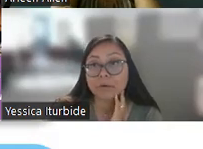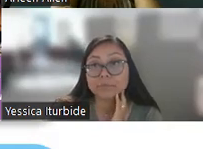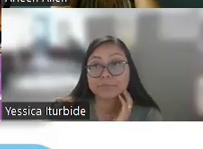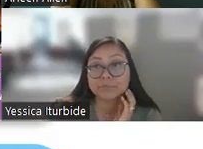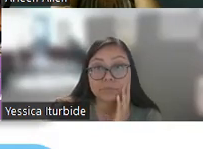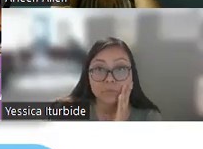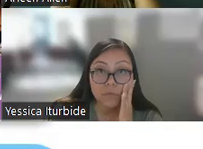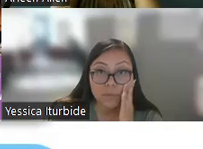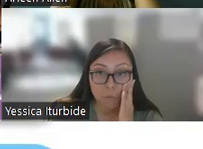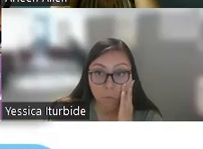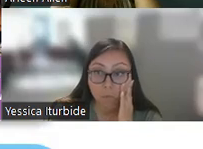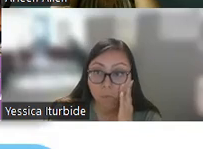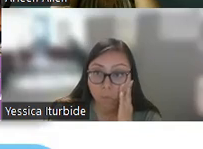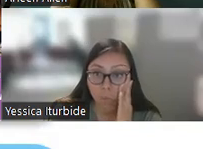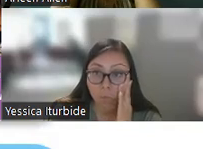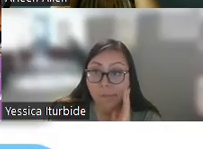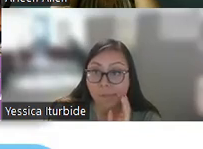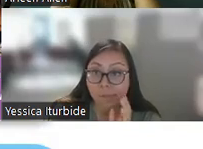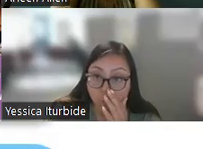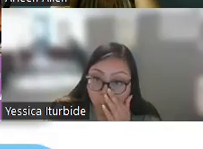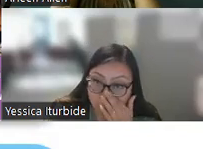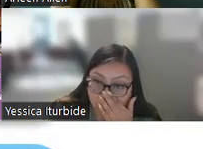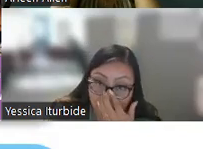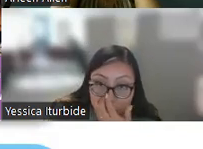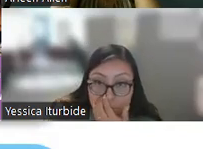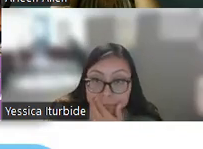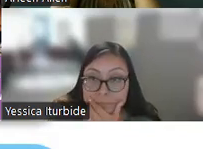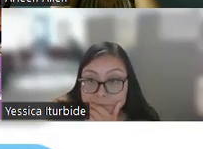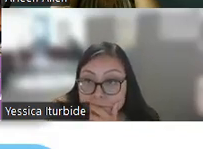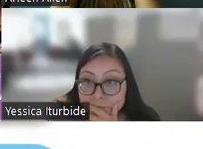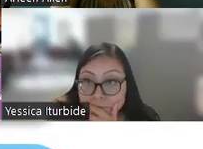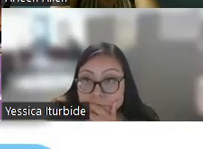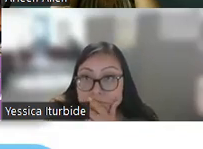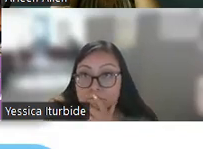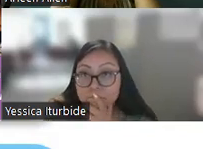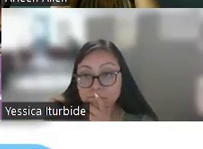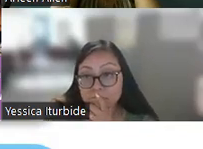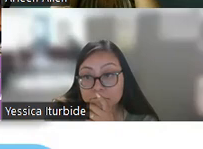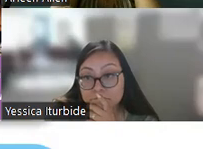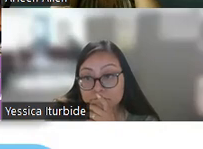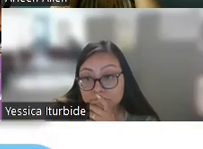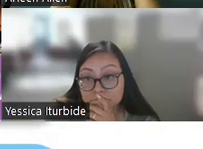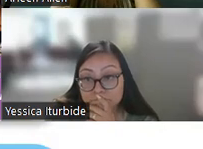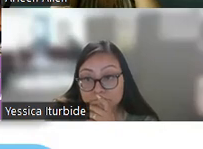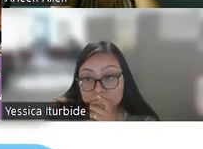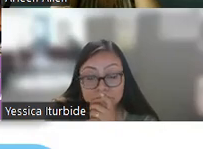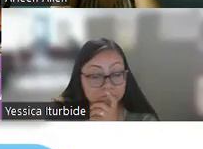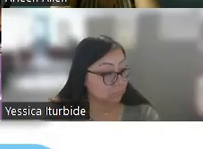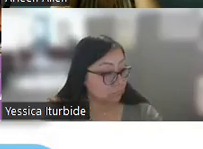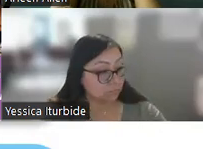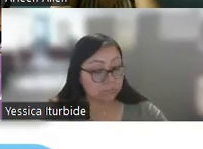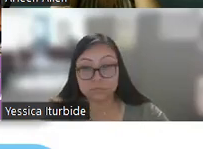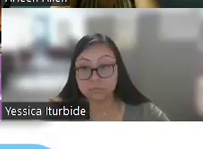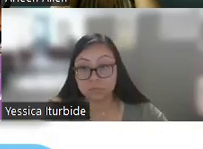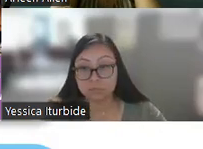are 8 in total, you can see them here, are led by a variety of folks, both in county representation and community-based organization